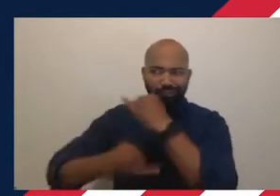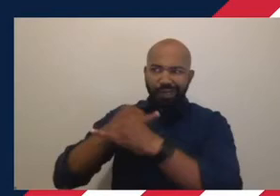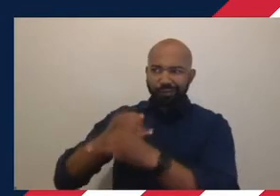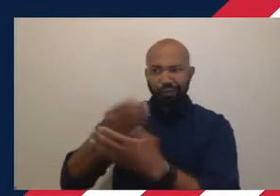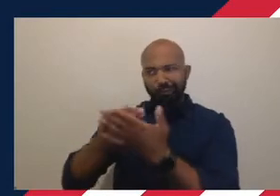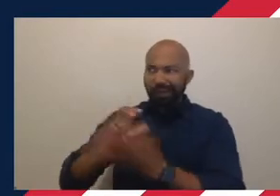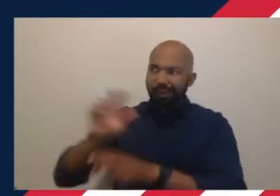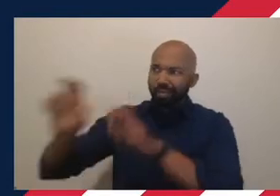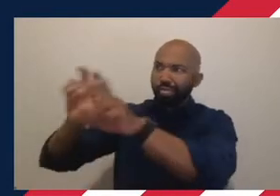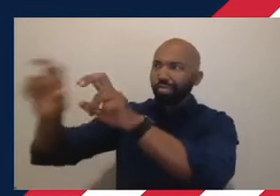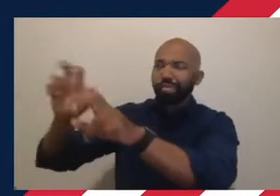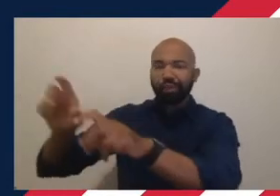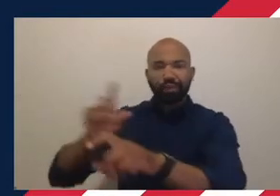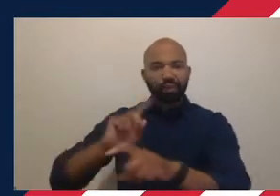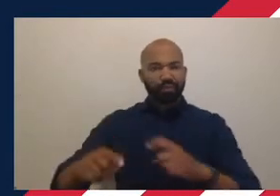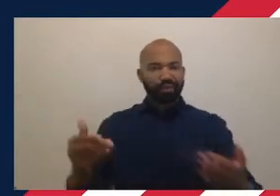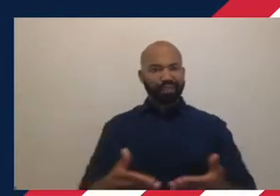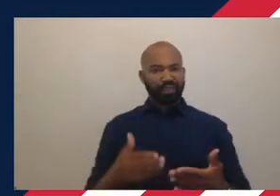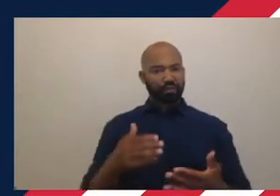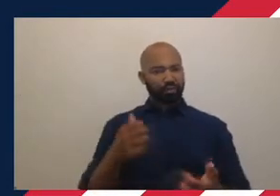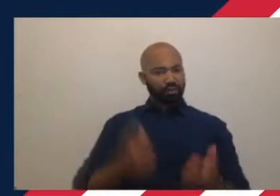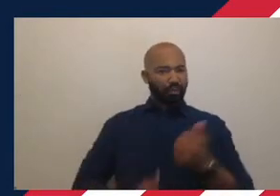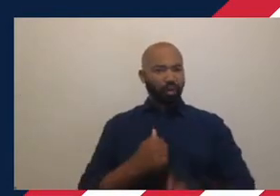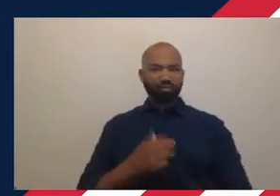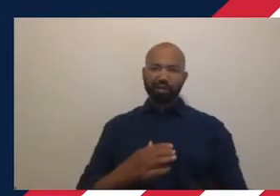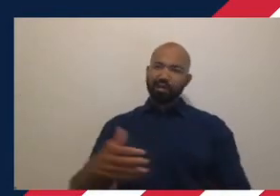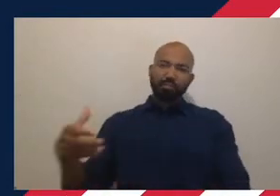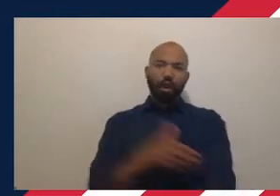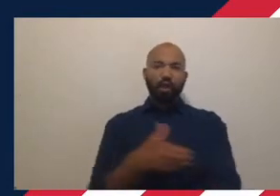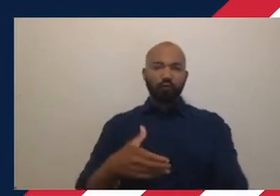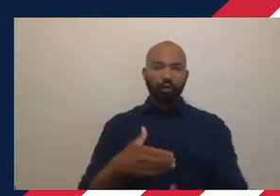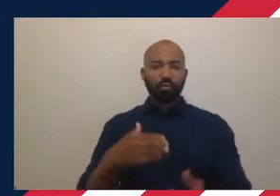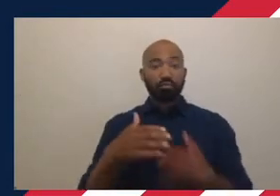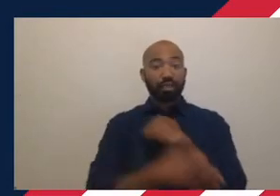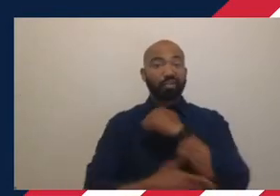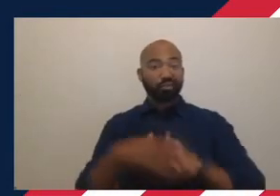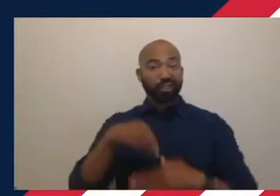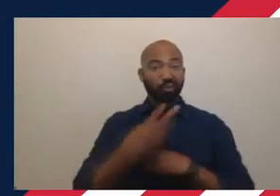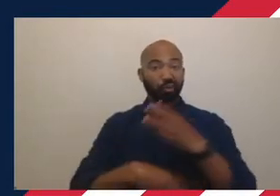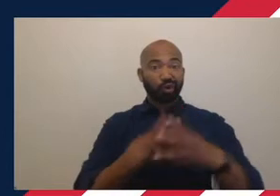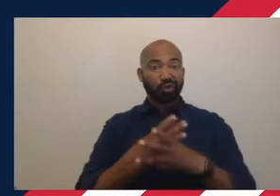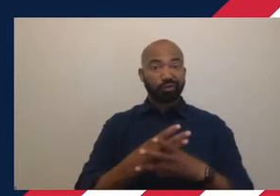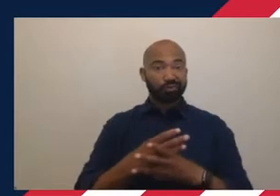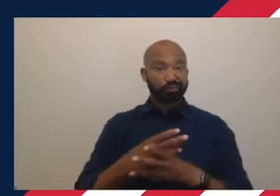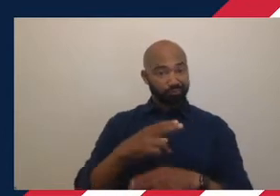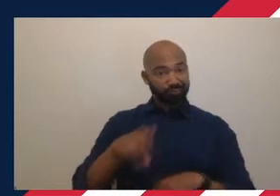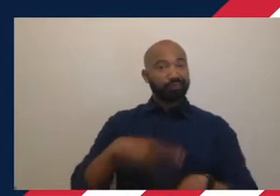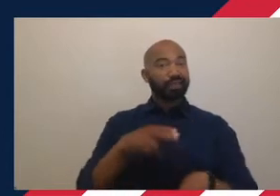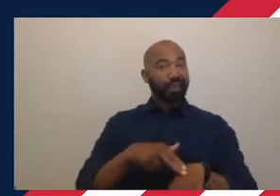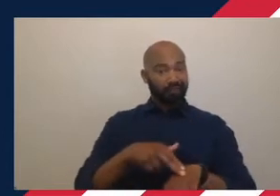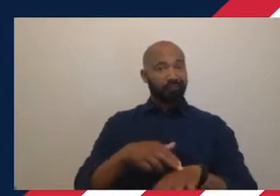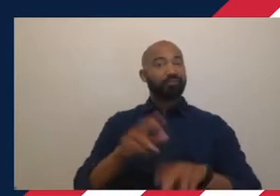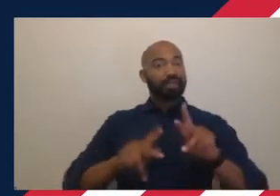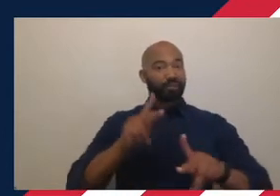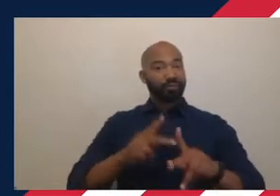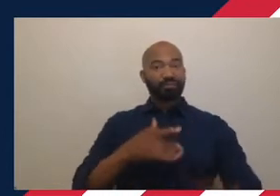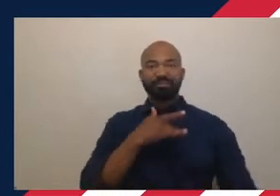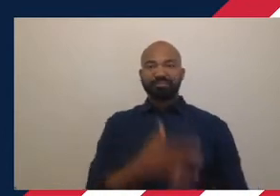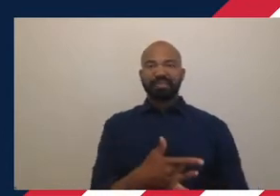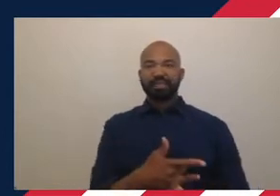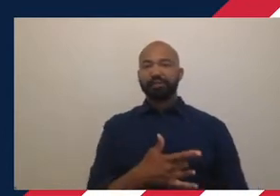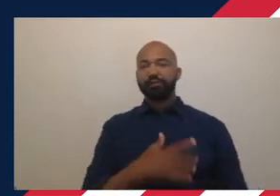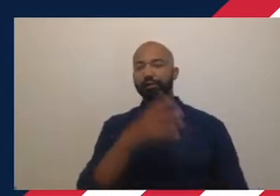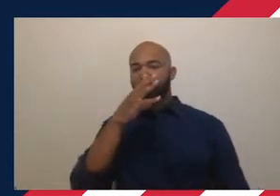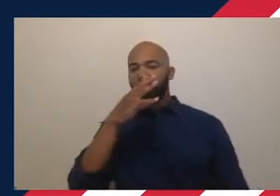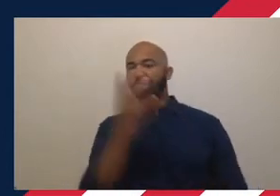nation in the world, Native Americans have always been on the back burner. And that is a concern to not